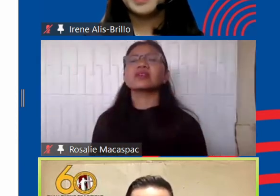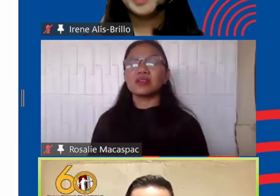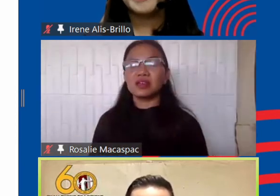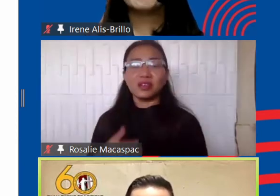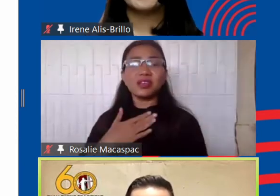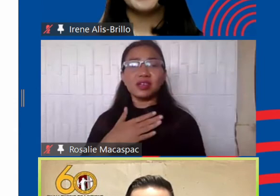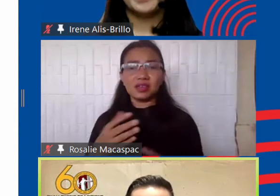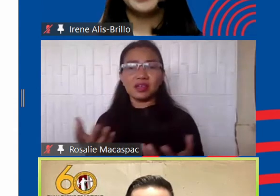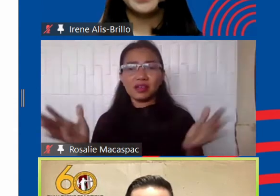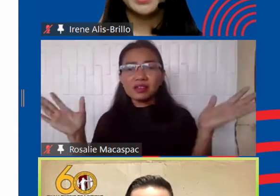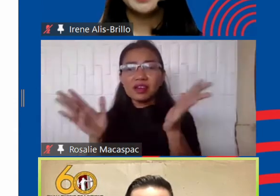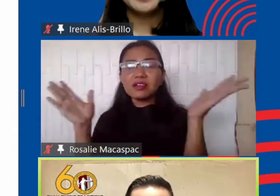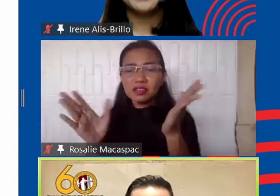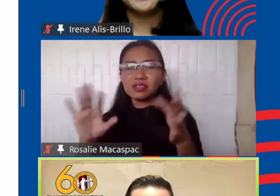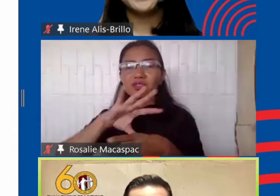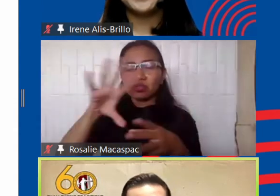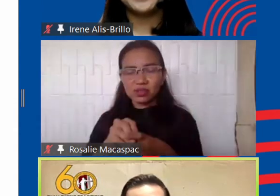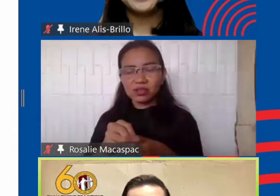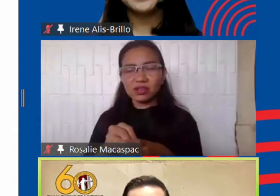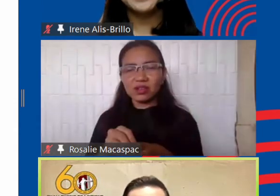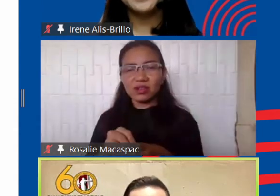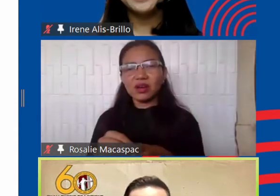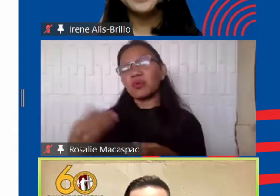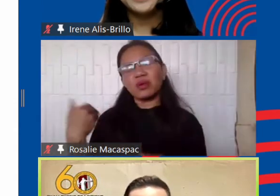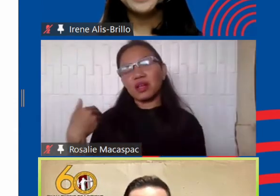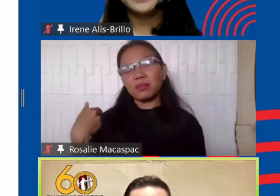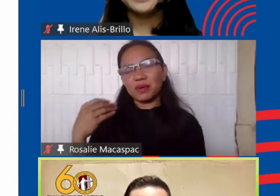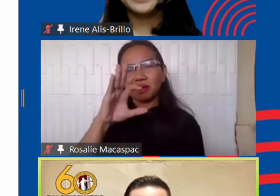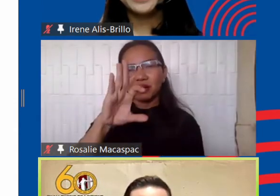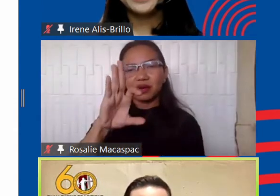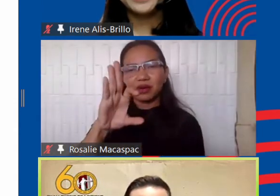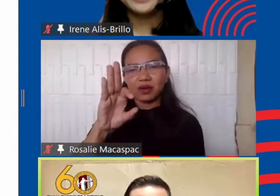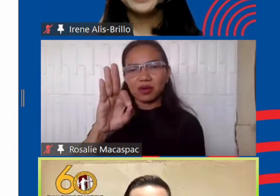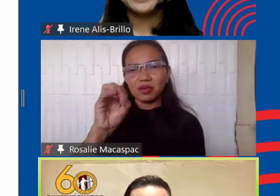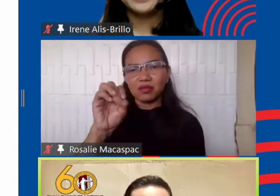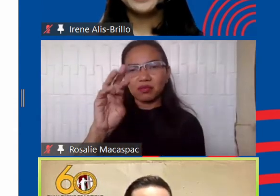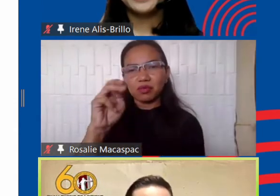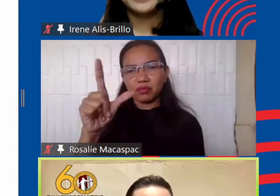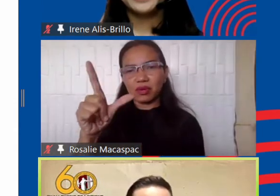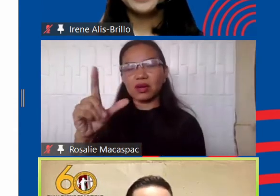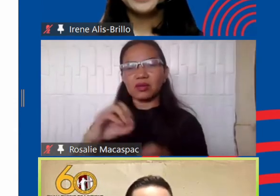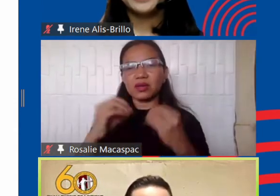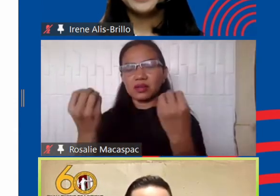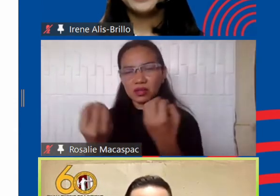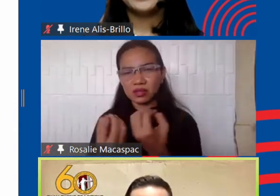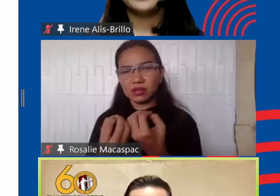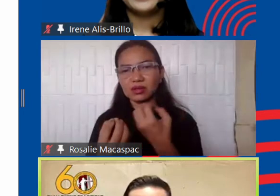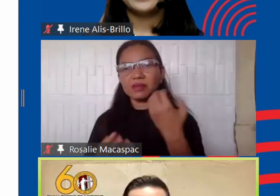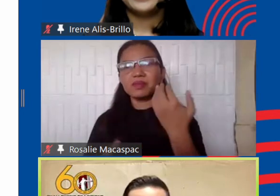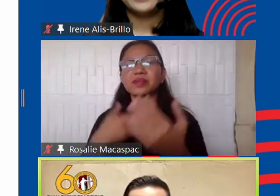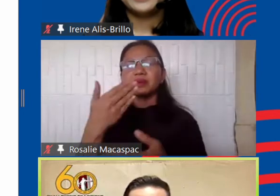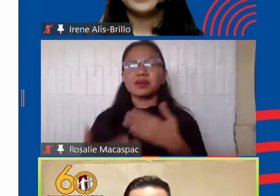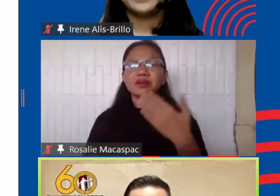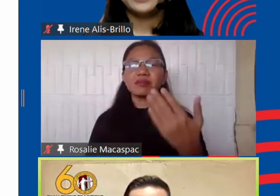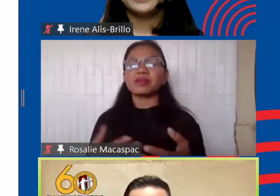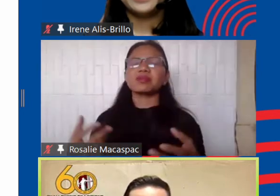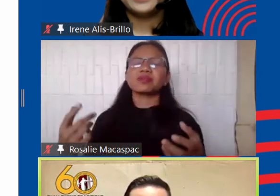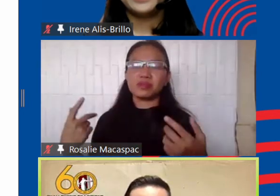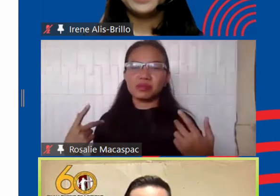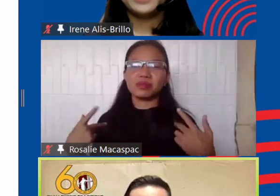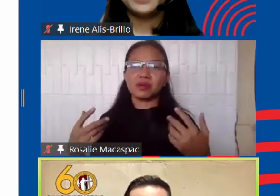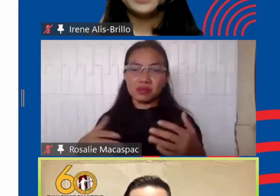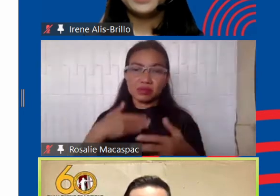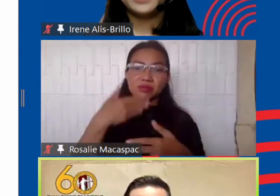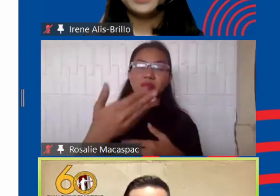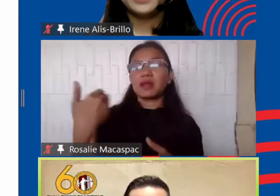us. There's no formal organization yet that I know of, because we looked for professional organizations and then wala